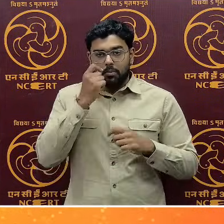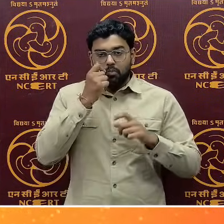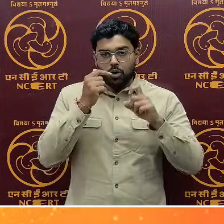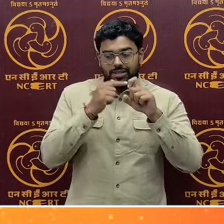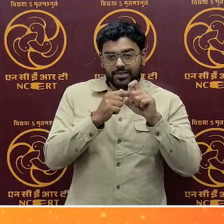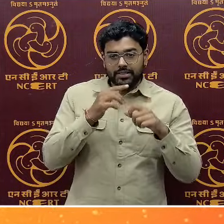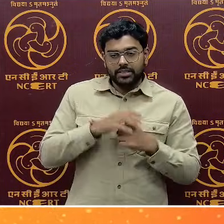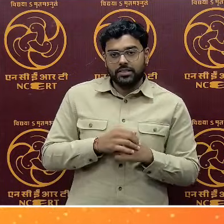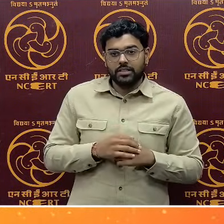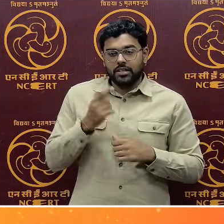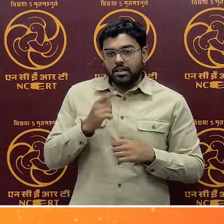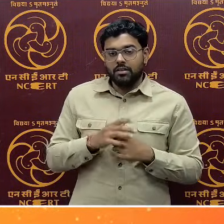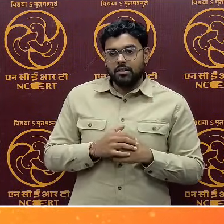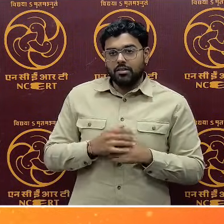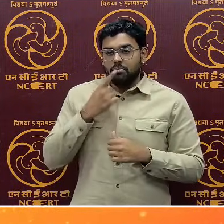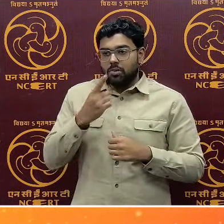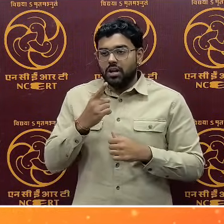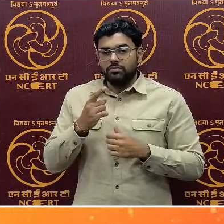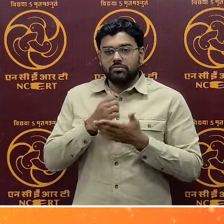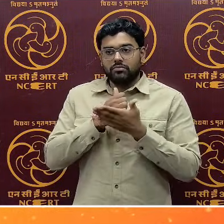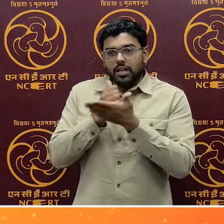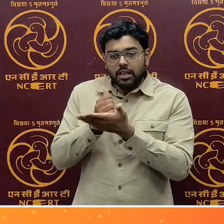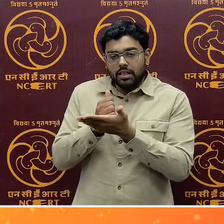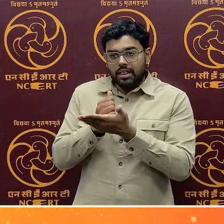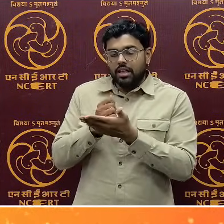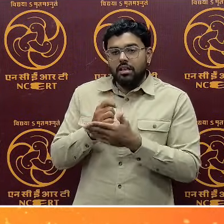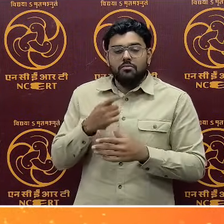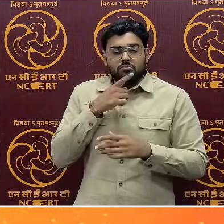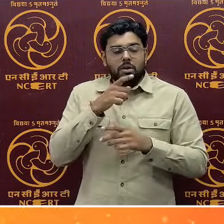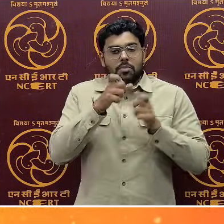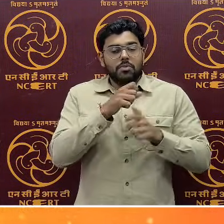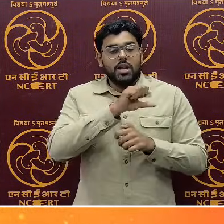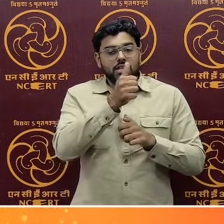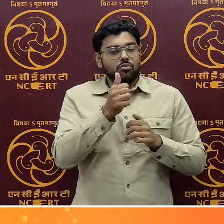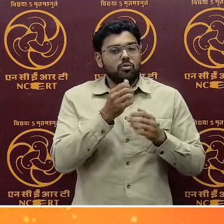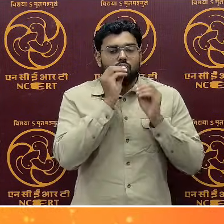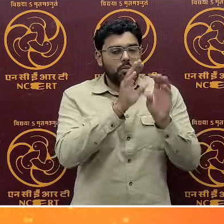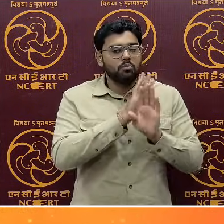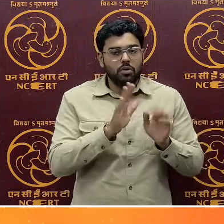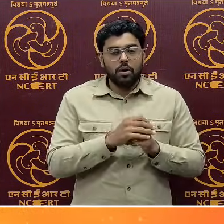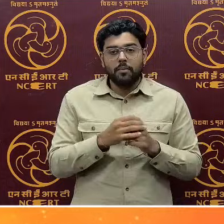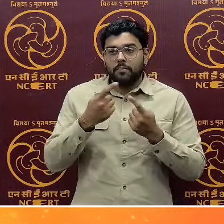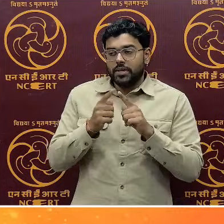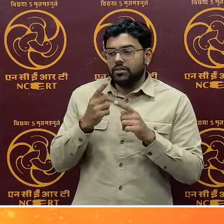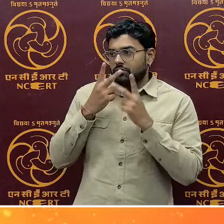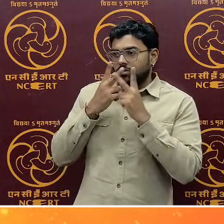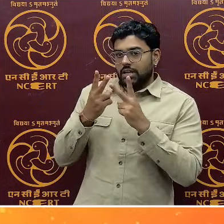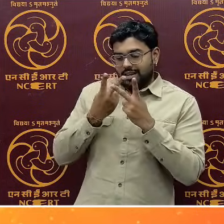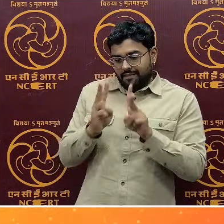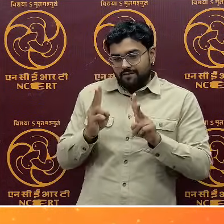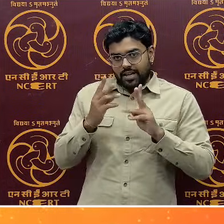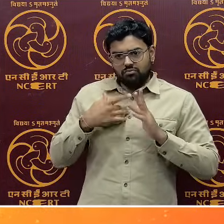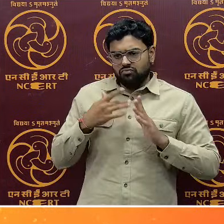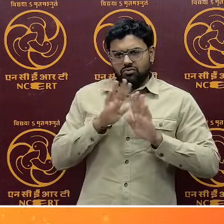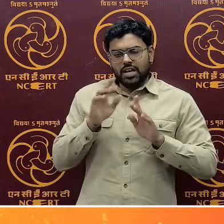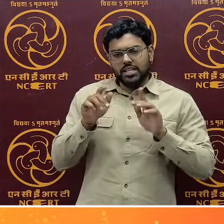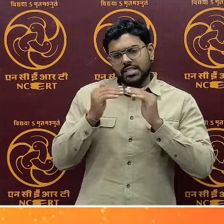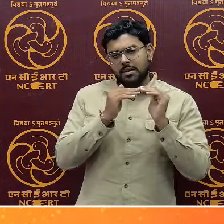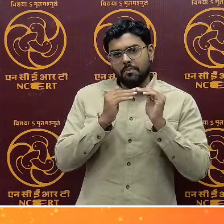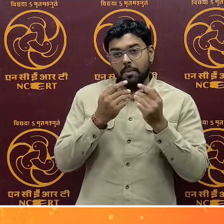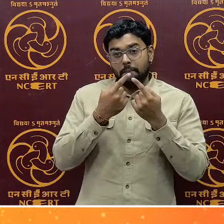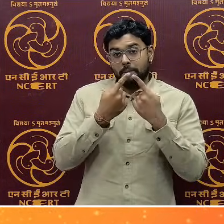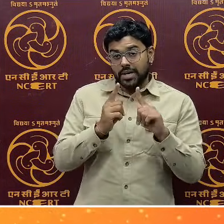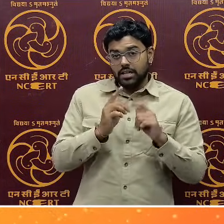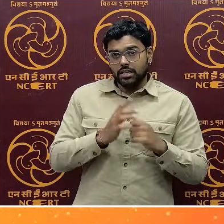Encyclopedia never spoke of the help he gave his father. He didn't want to seem different from other boys, but